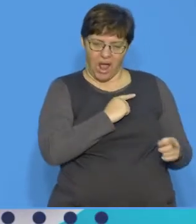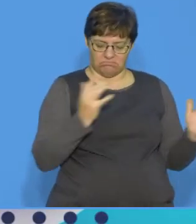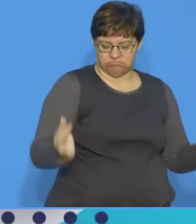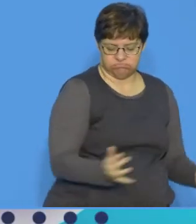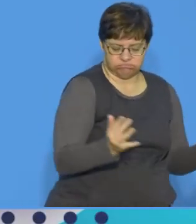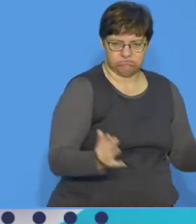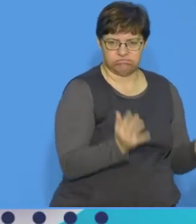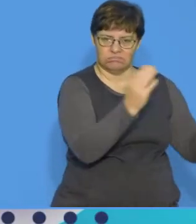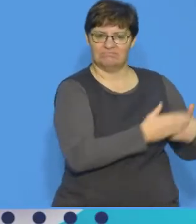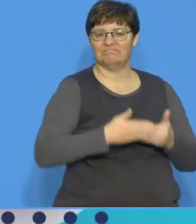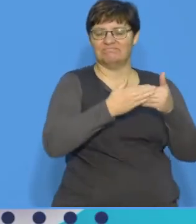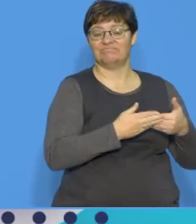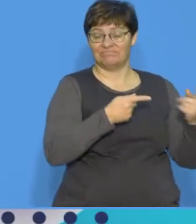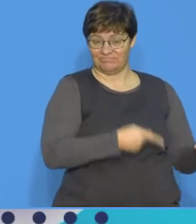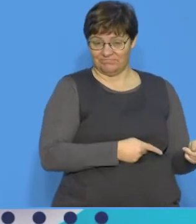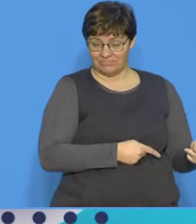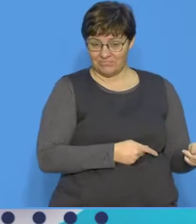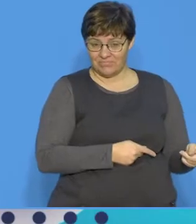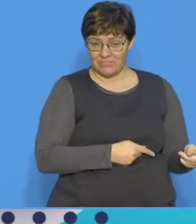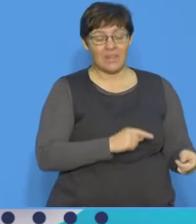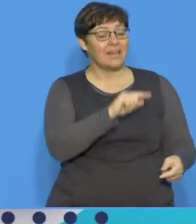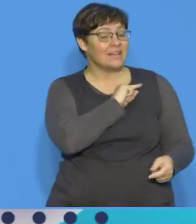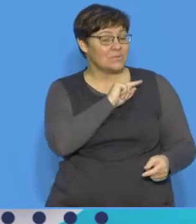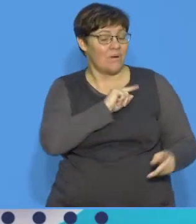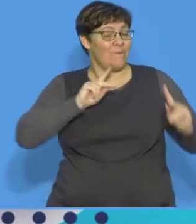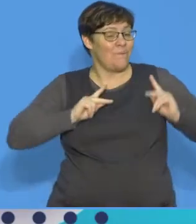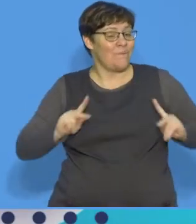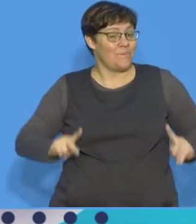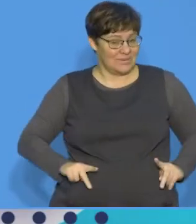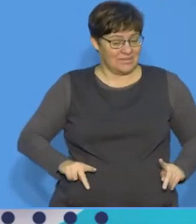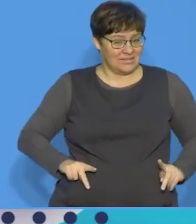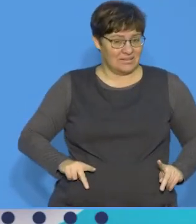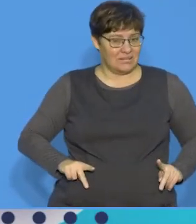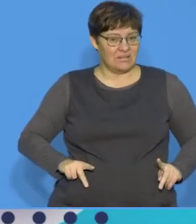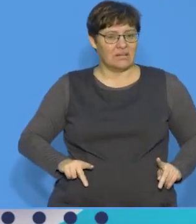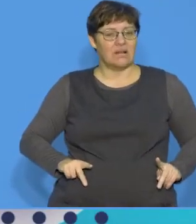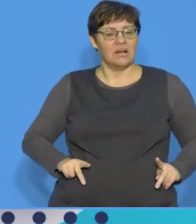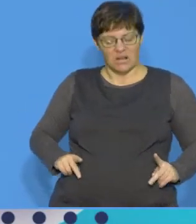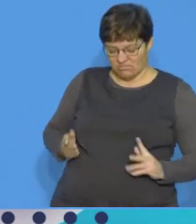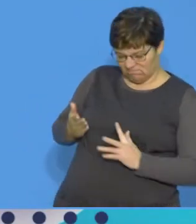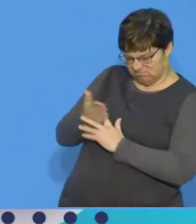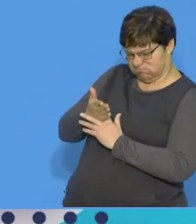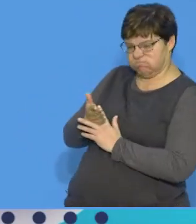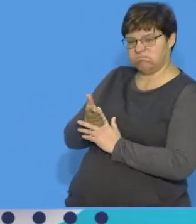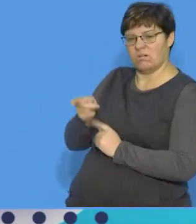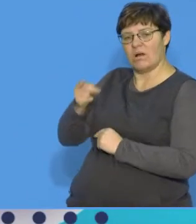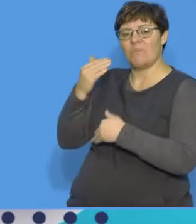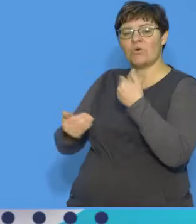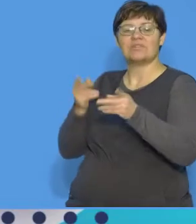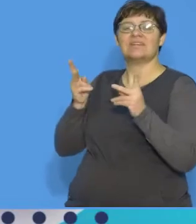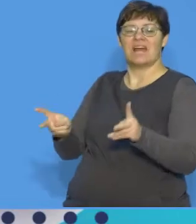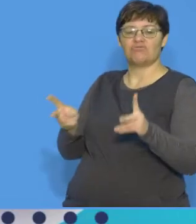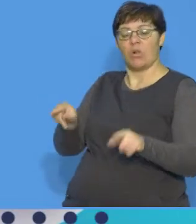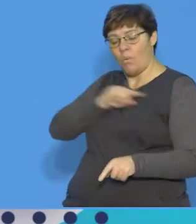Therefore, we have, as humans, interfered with natural processes in the